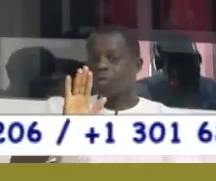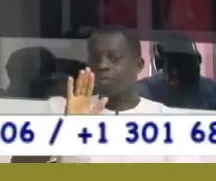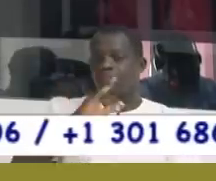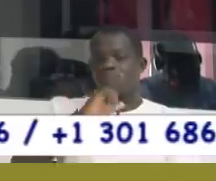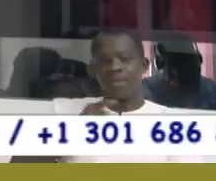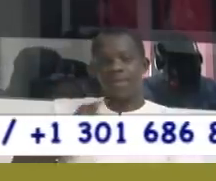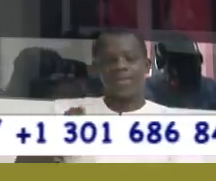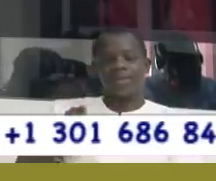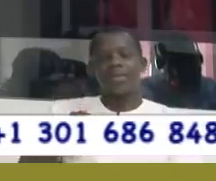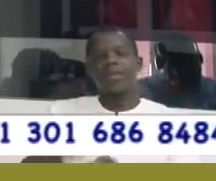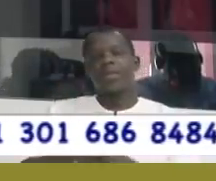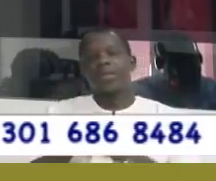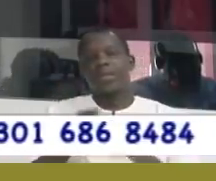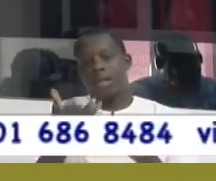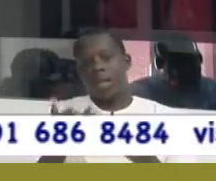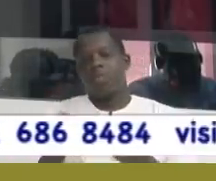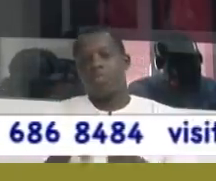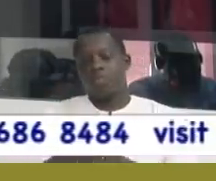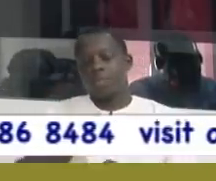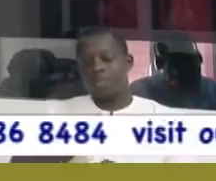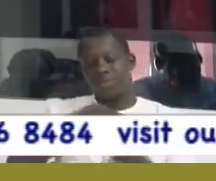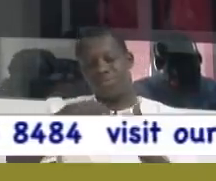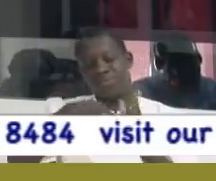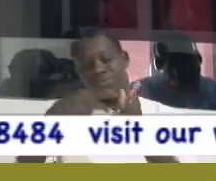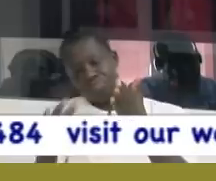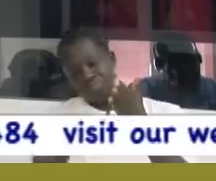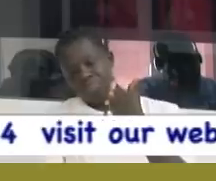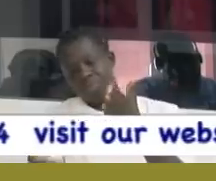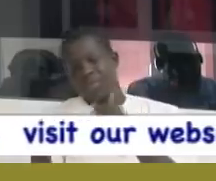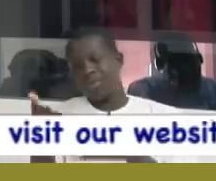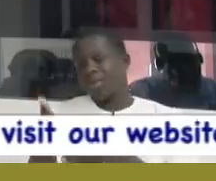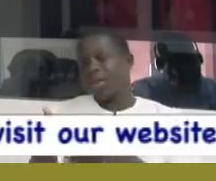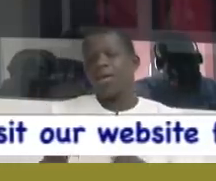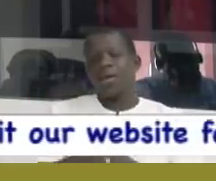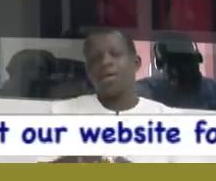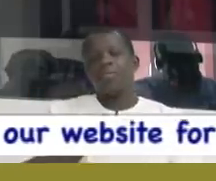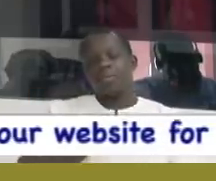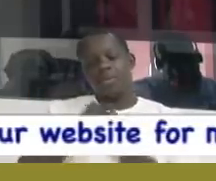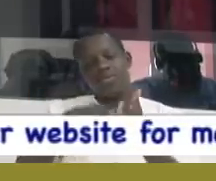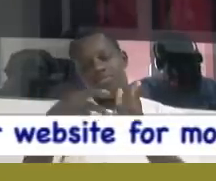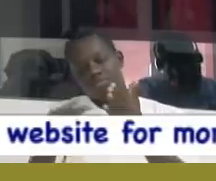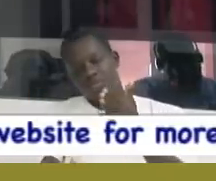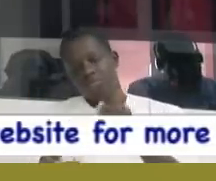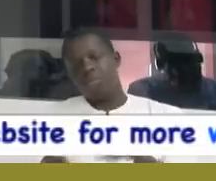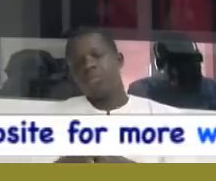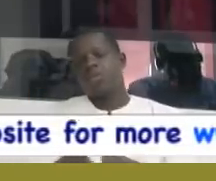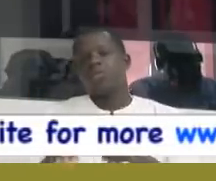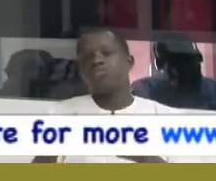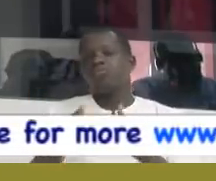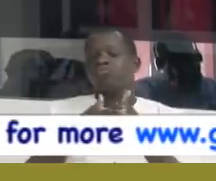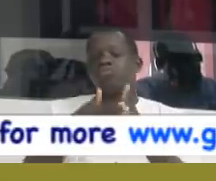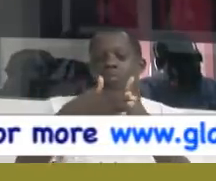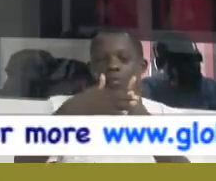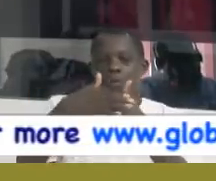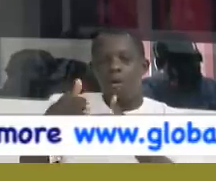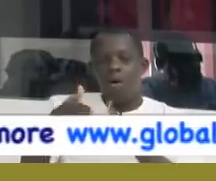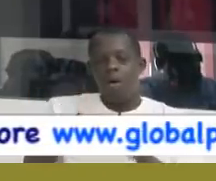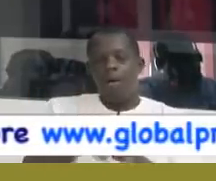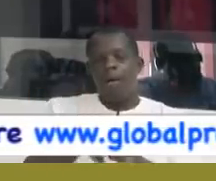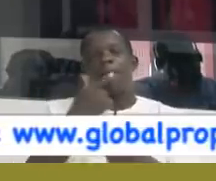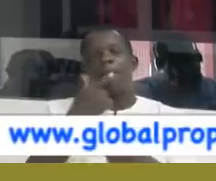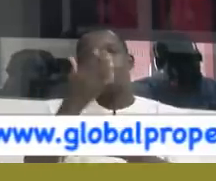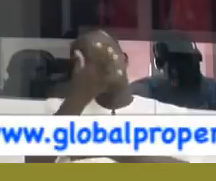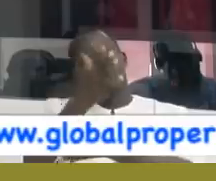So that is where I was lying down. I was lying on a pool of blood. So